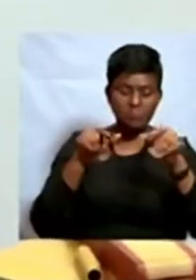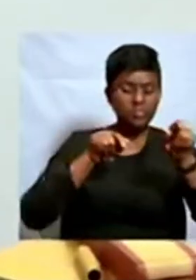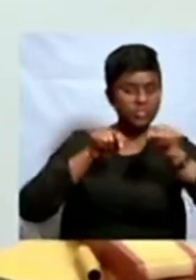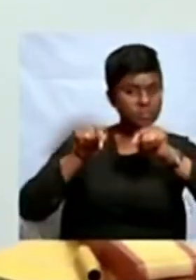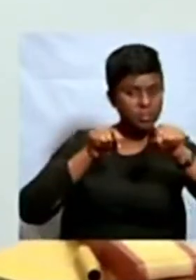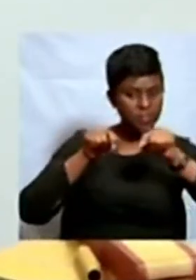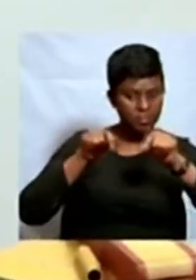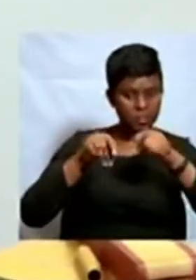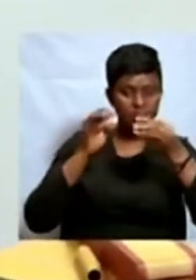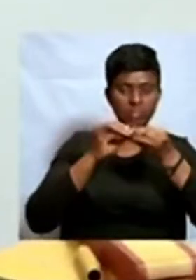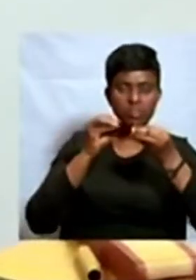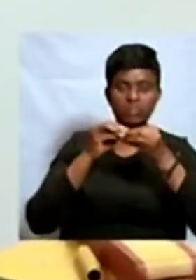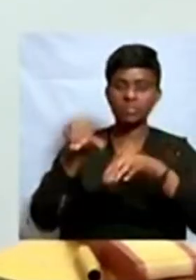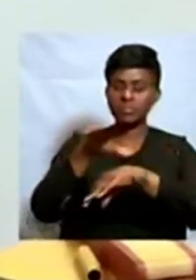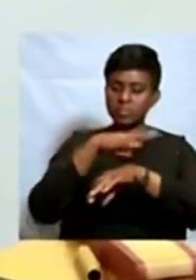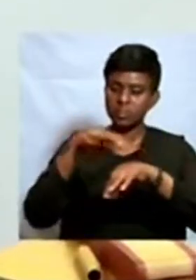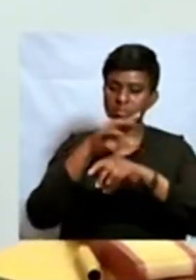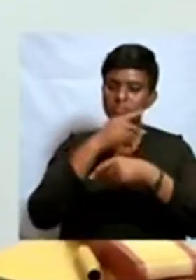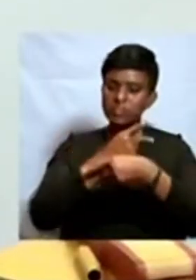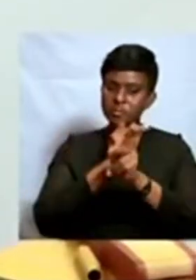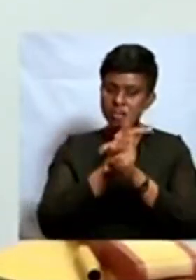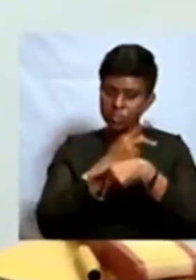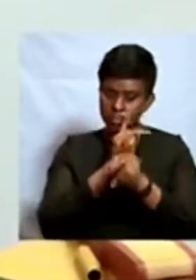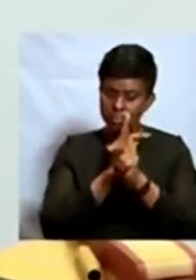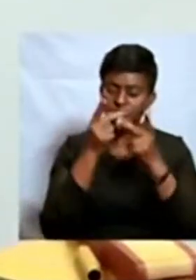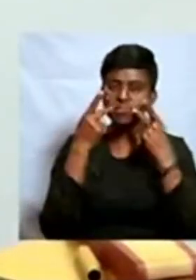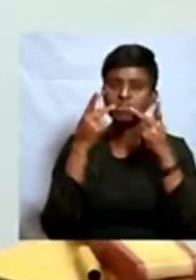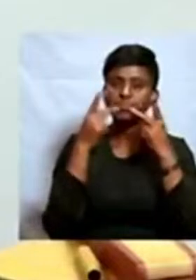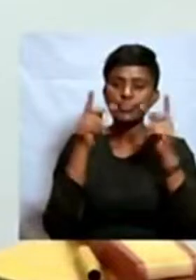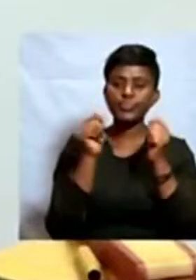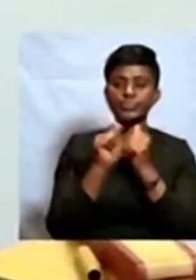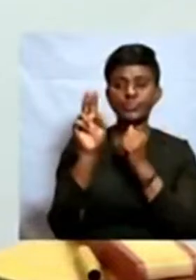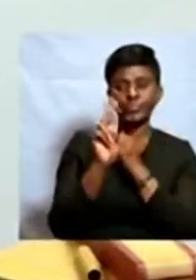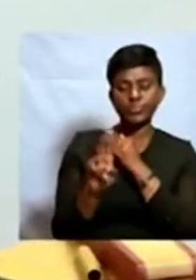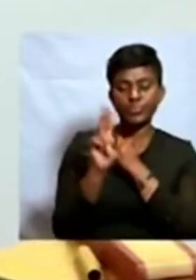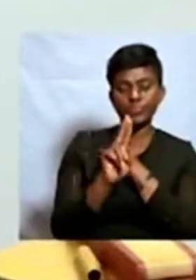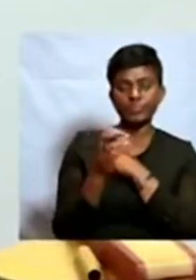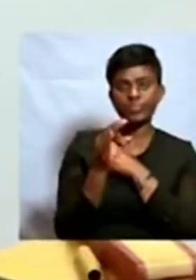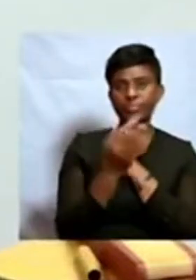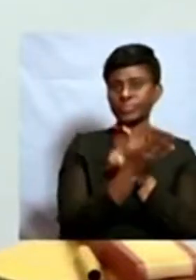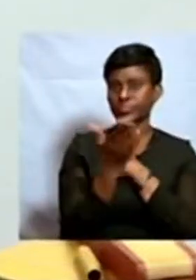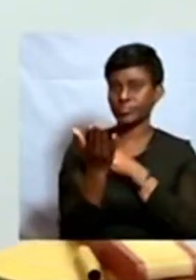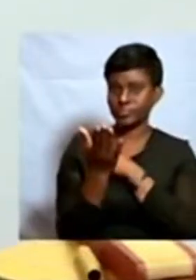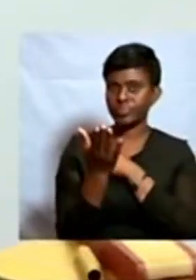oversight over the production, publishing, and use of